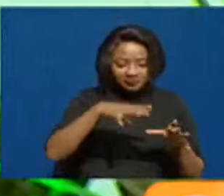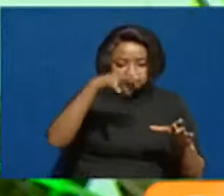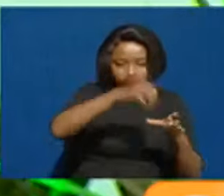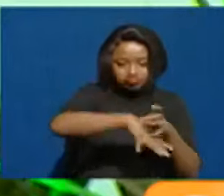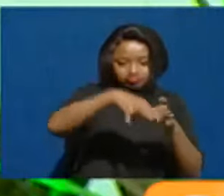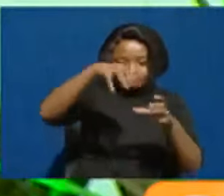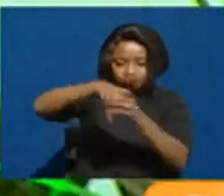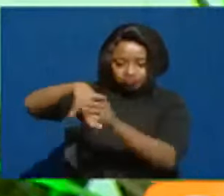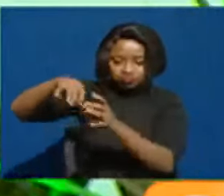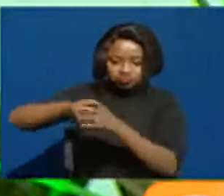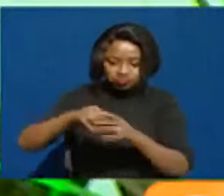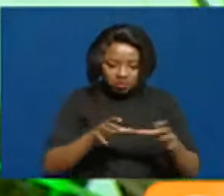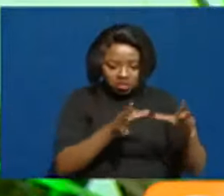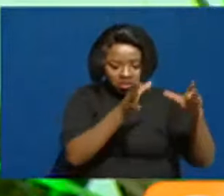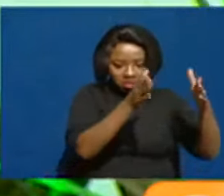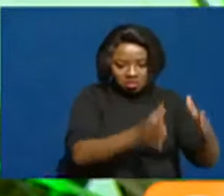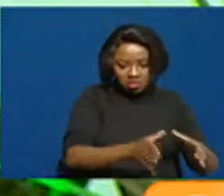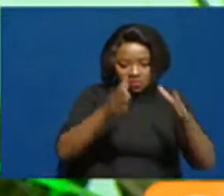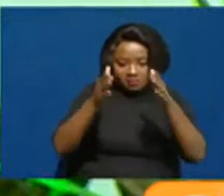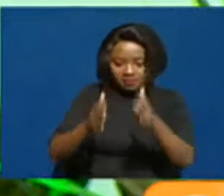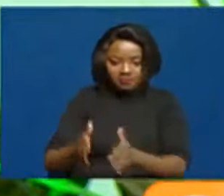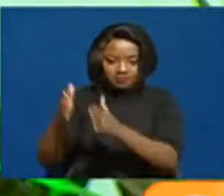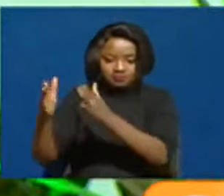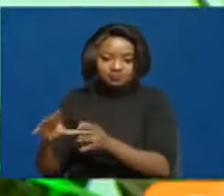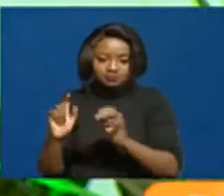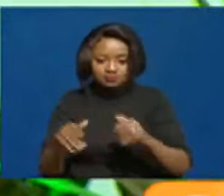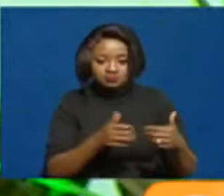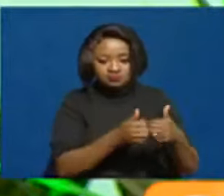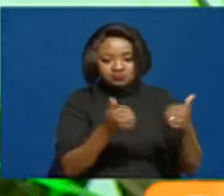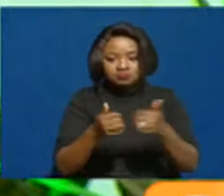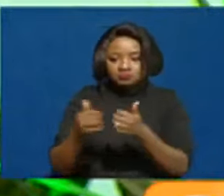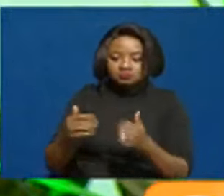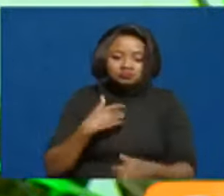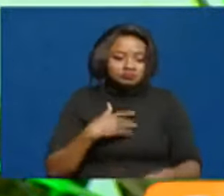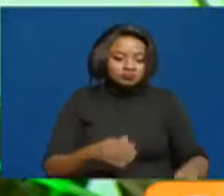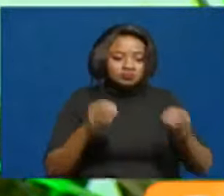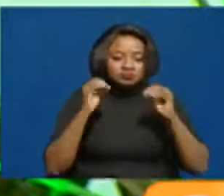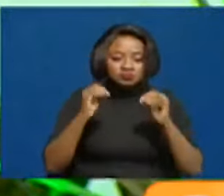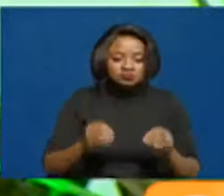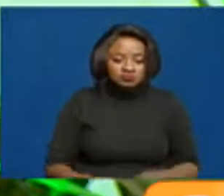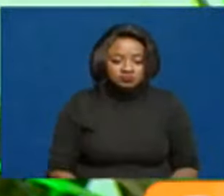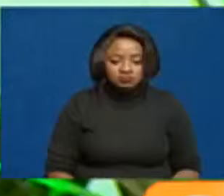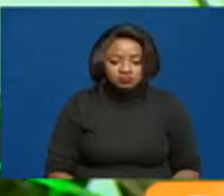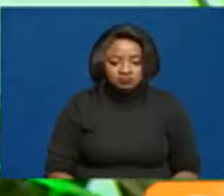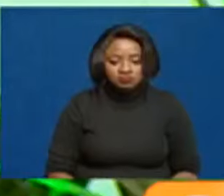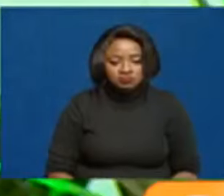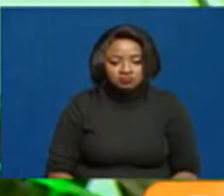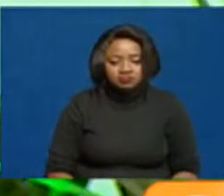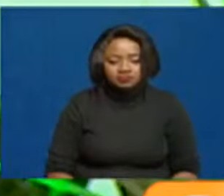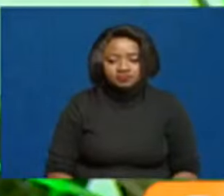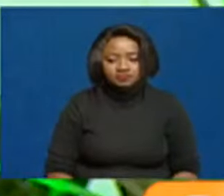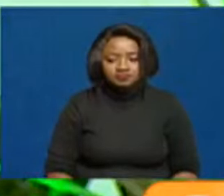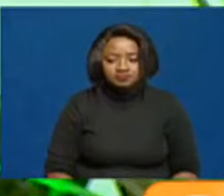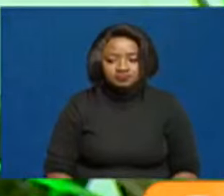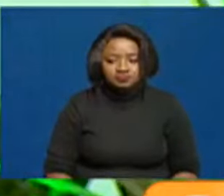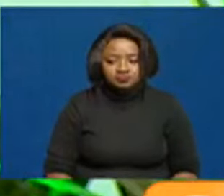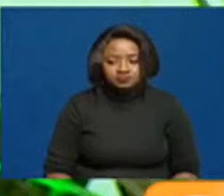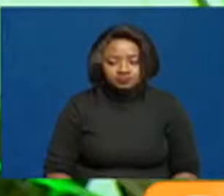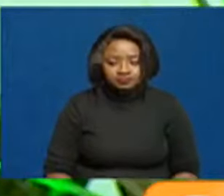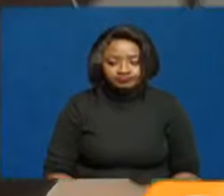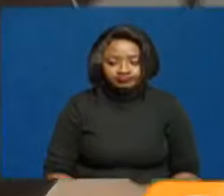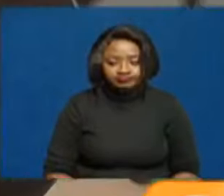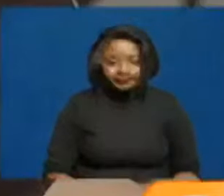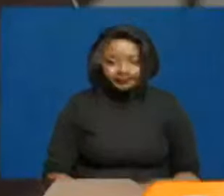to segregate, even if they wanted to segregate the waste into the various categories of